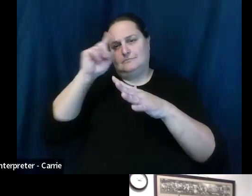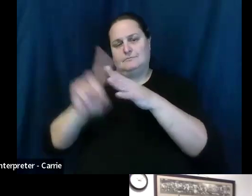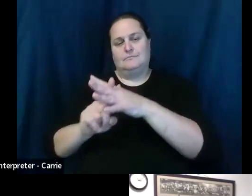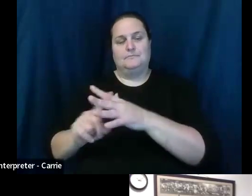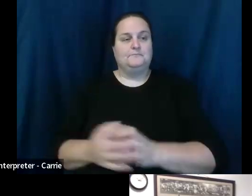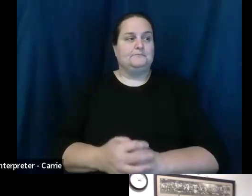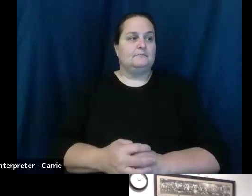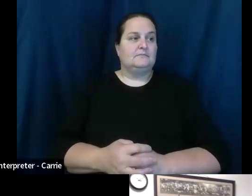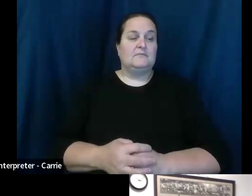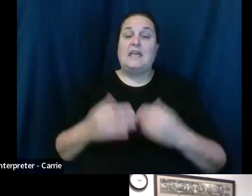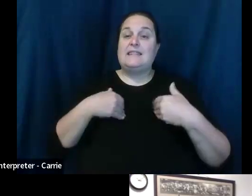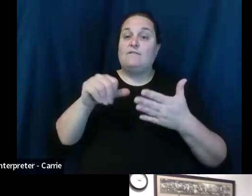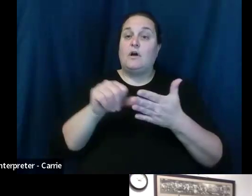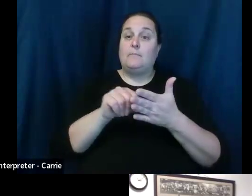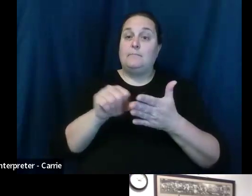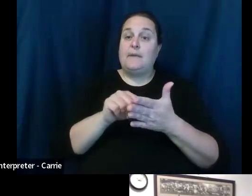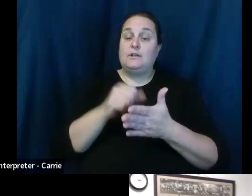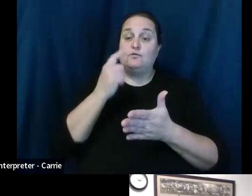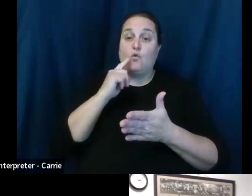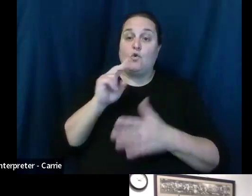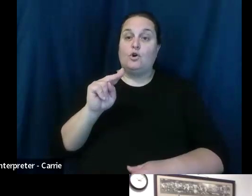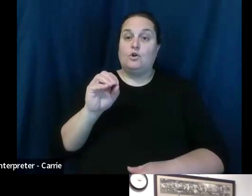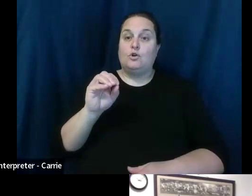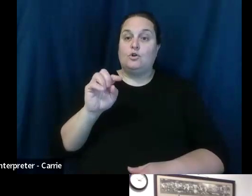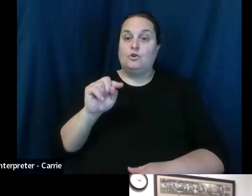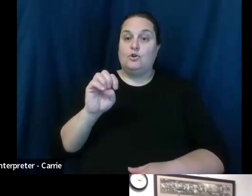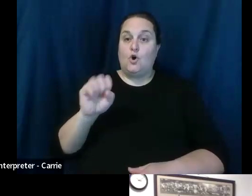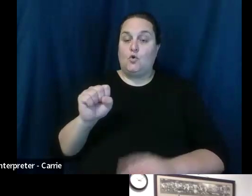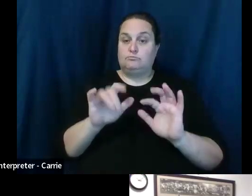there's a place for notes. The